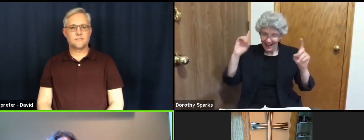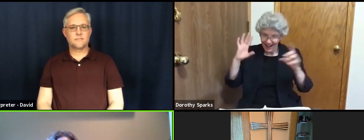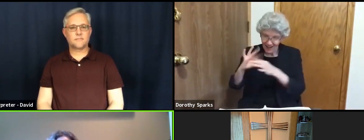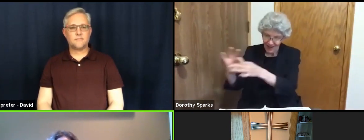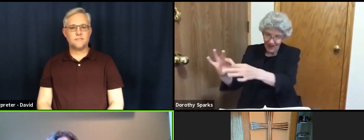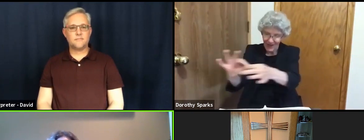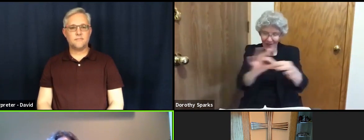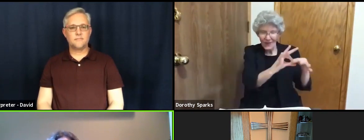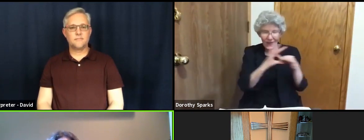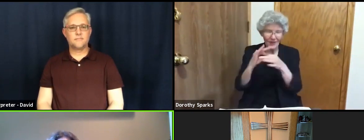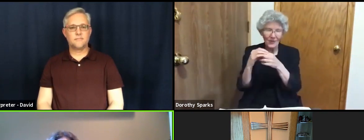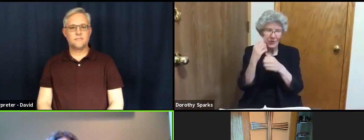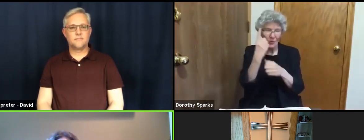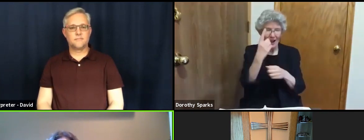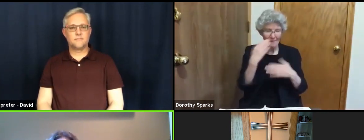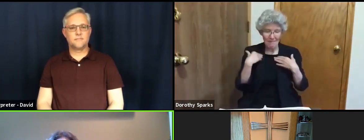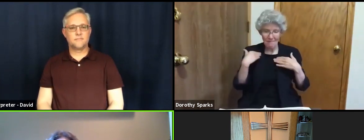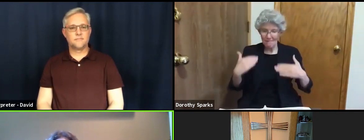of resurrection.